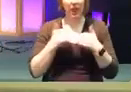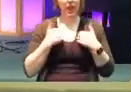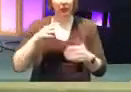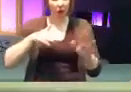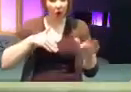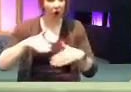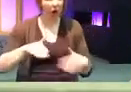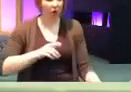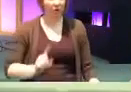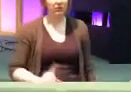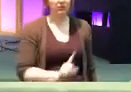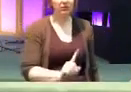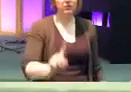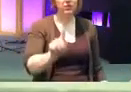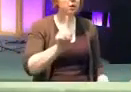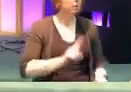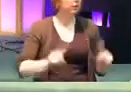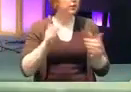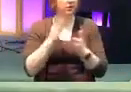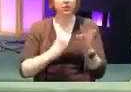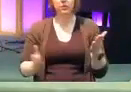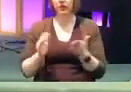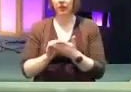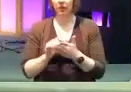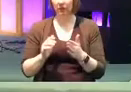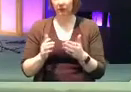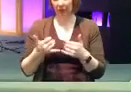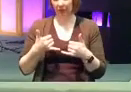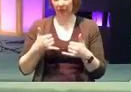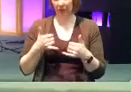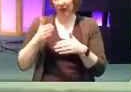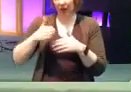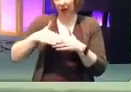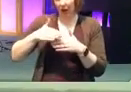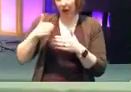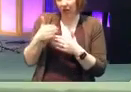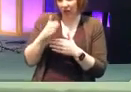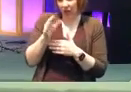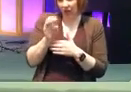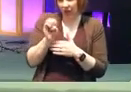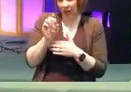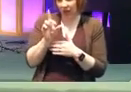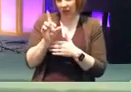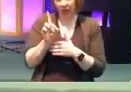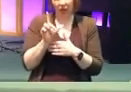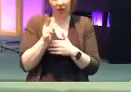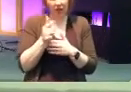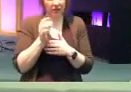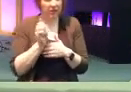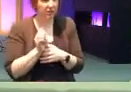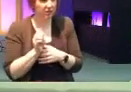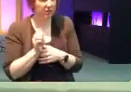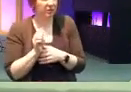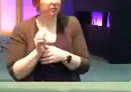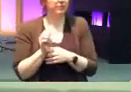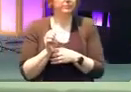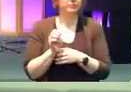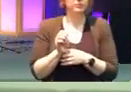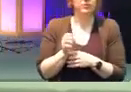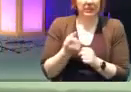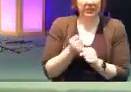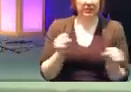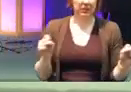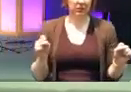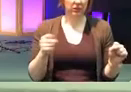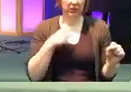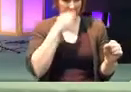about being on the edge. And you know, one of the things that safety-wise, we